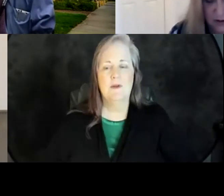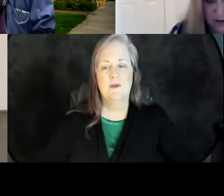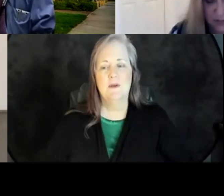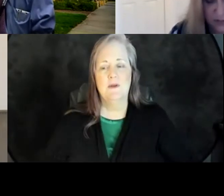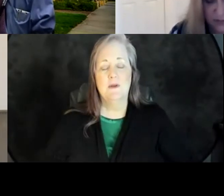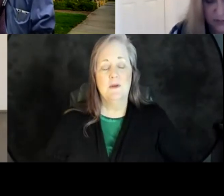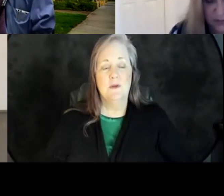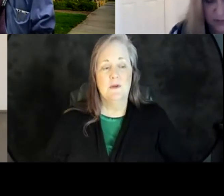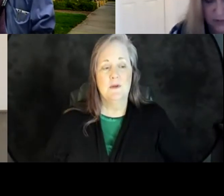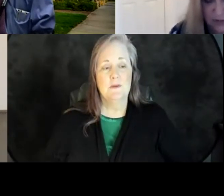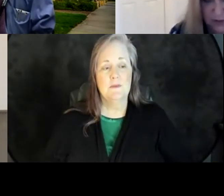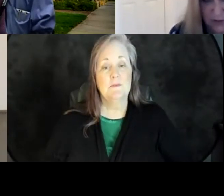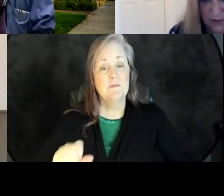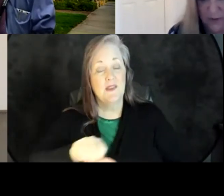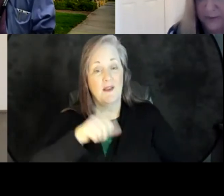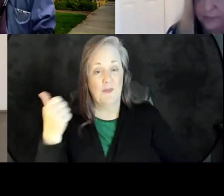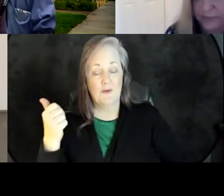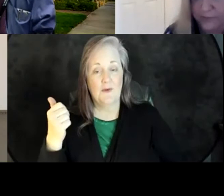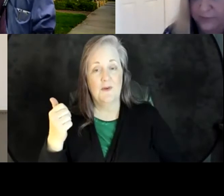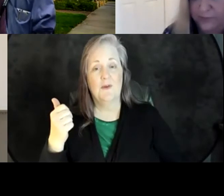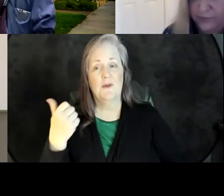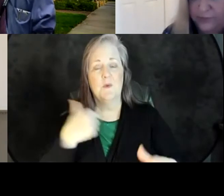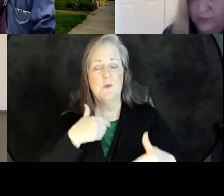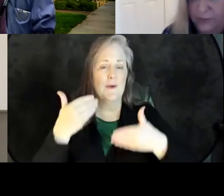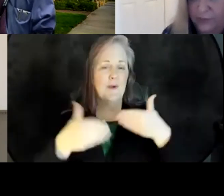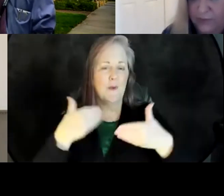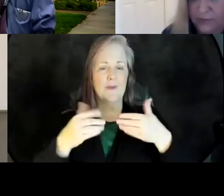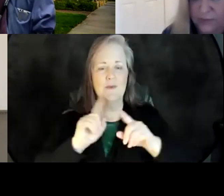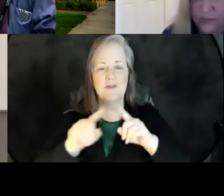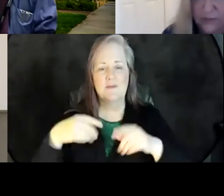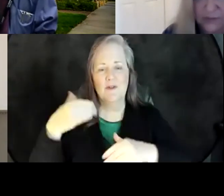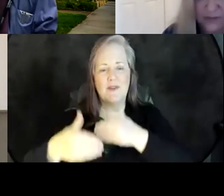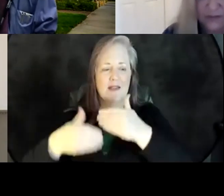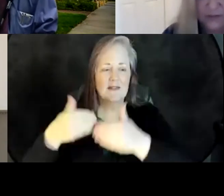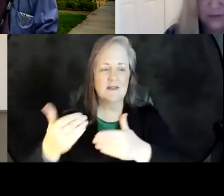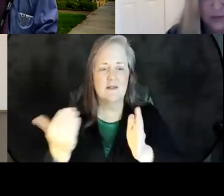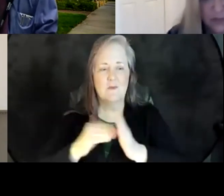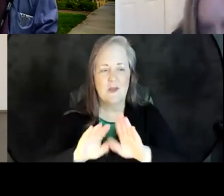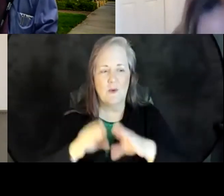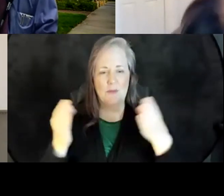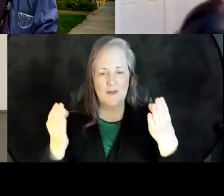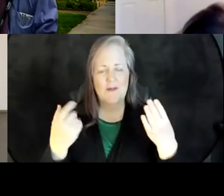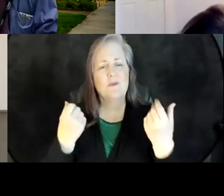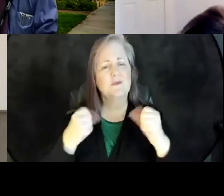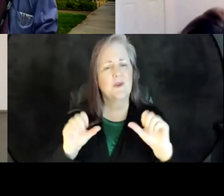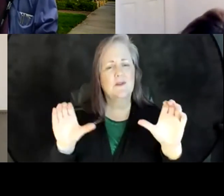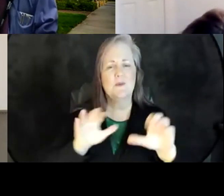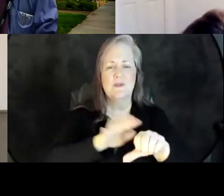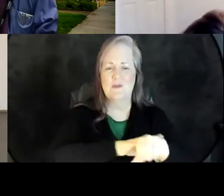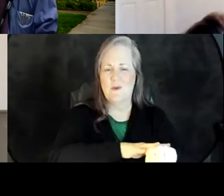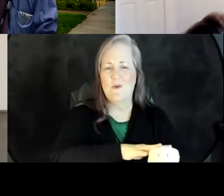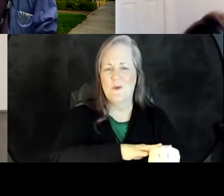The other is that as we are going through the different phases of reopening, we're trying to do it slowly